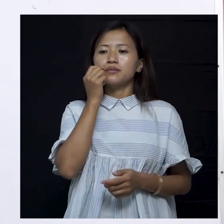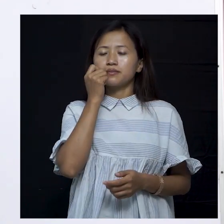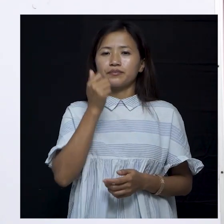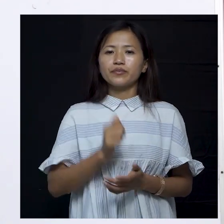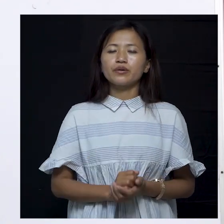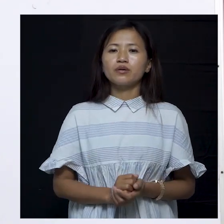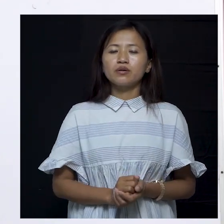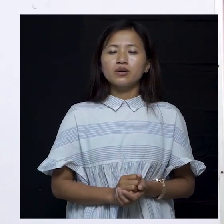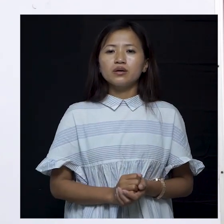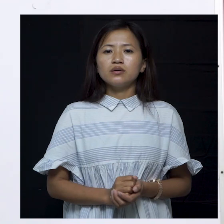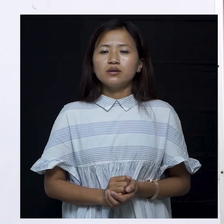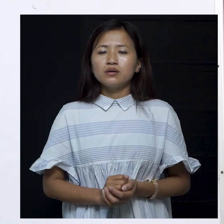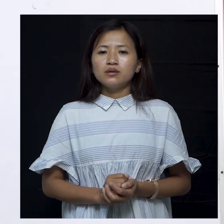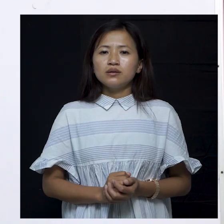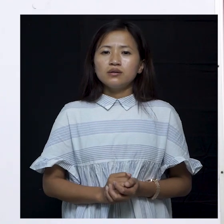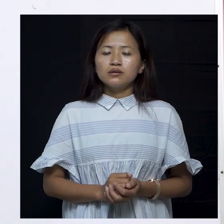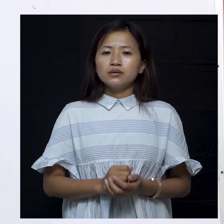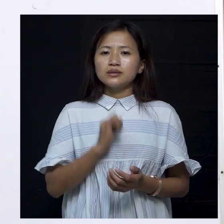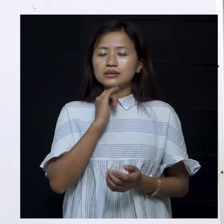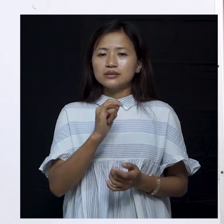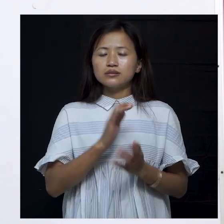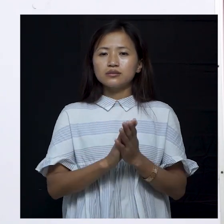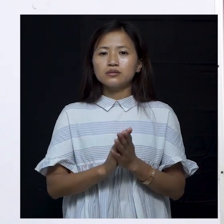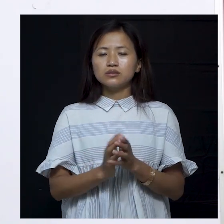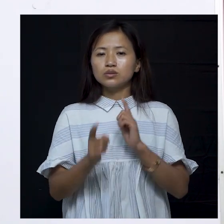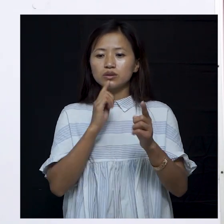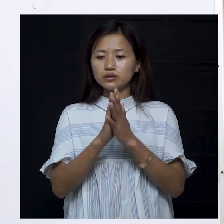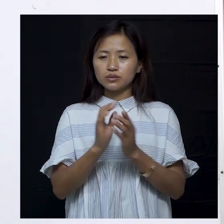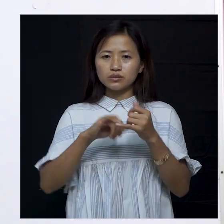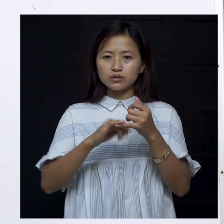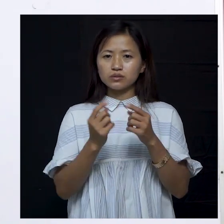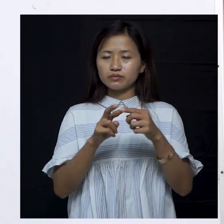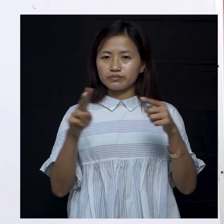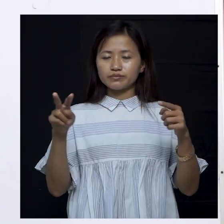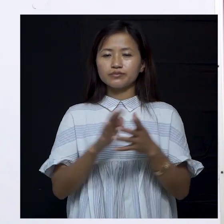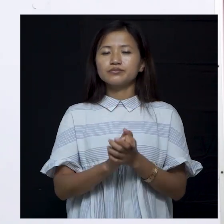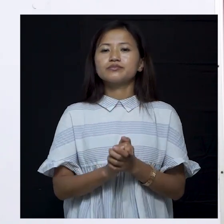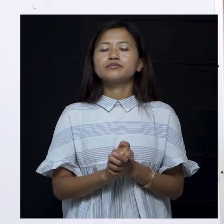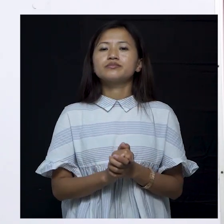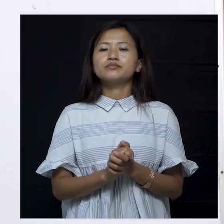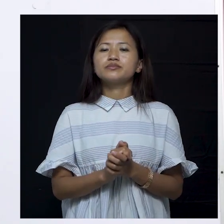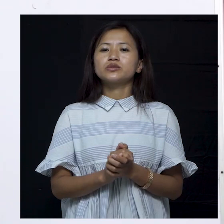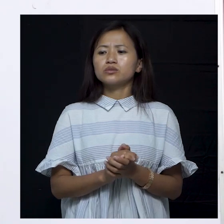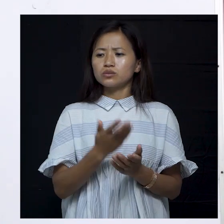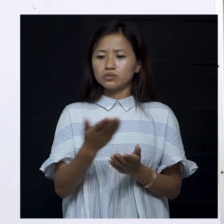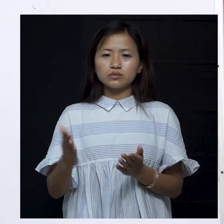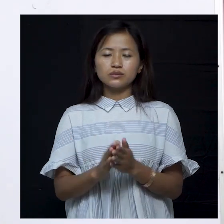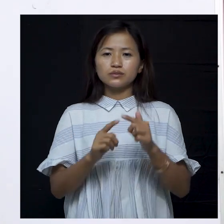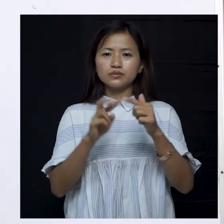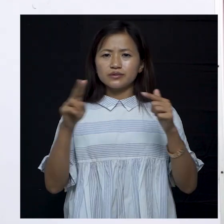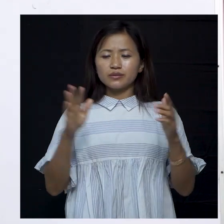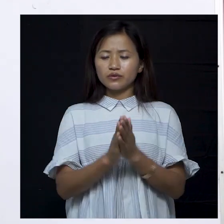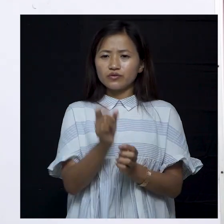is sitting in the last bench is describing of the subject, that is the boy. And so those type of words